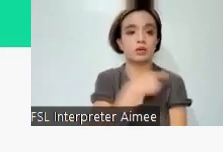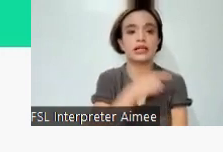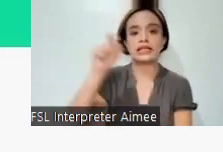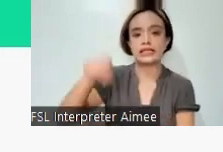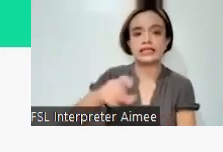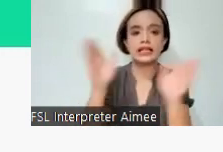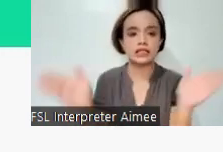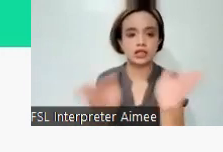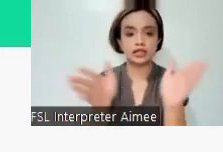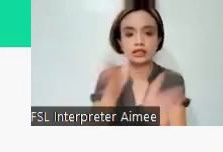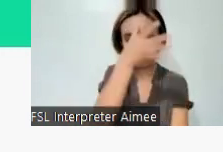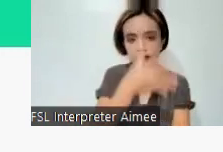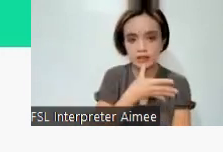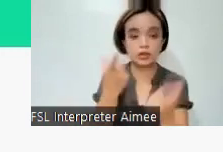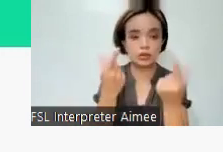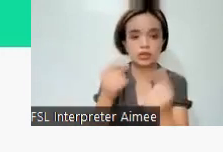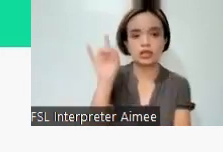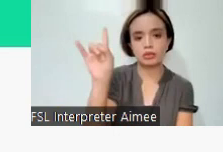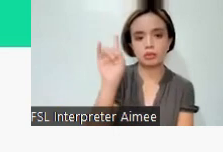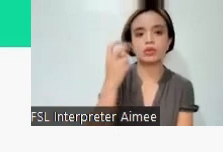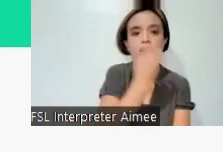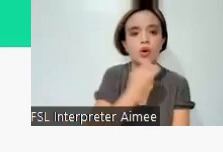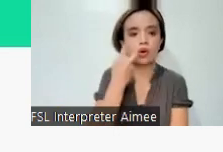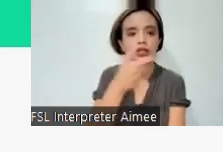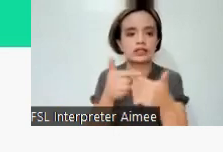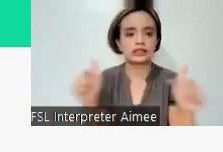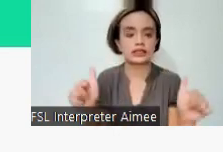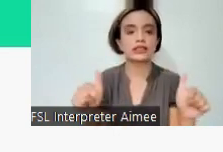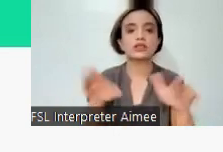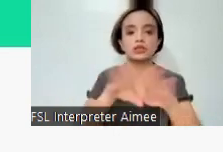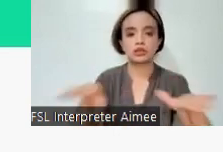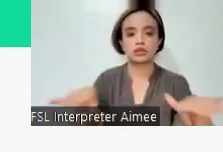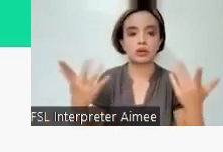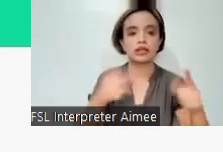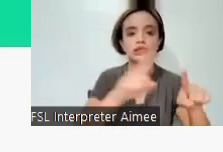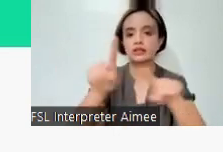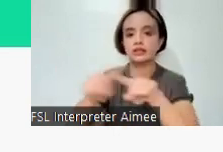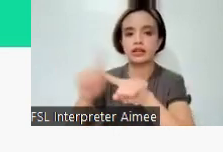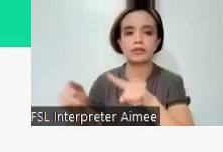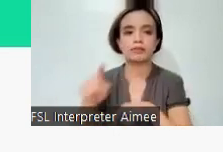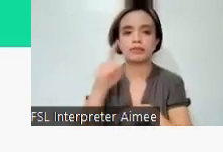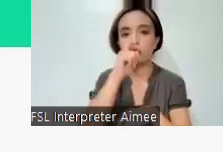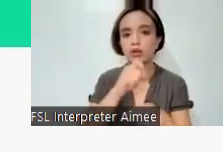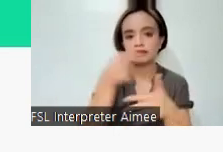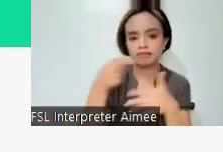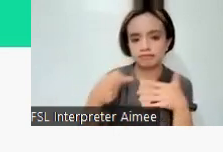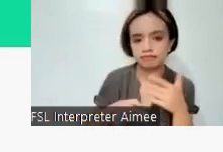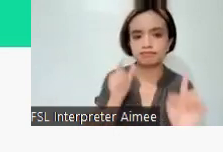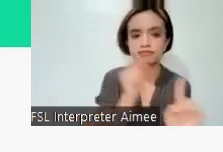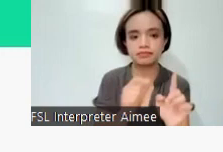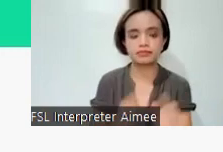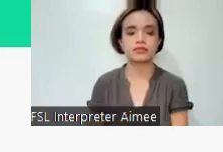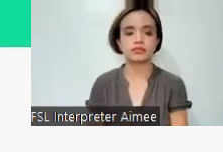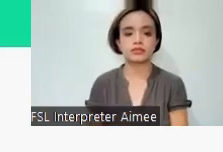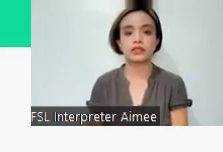to encourage parents to promote the oral language of their children at different age points.